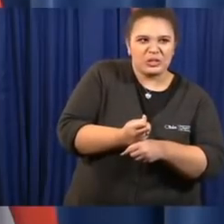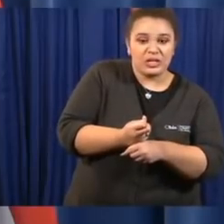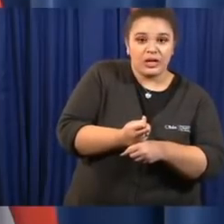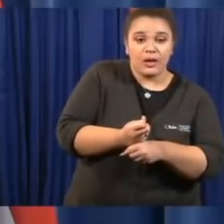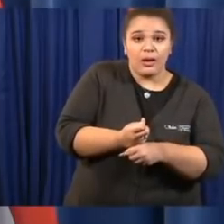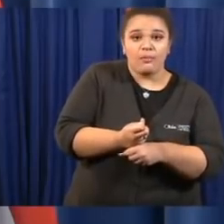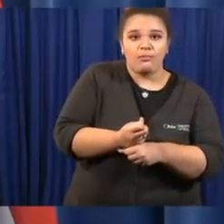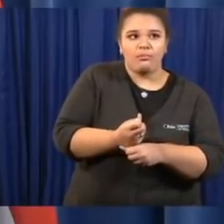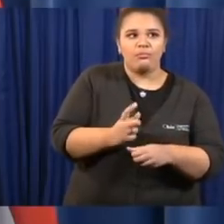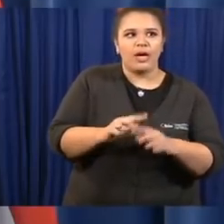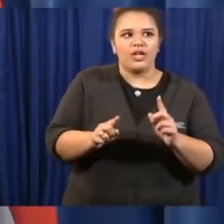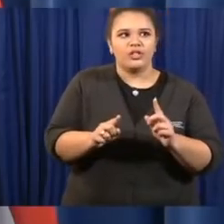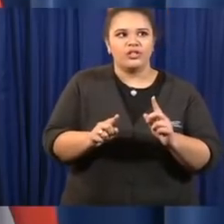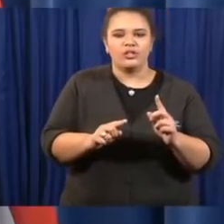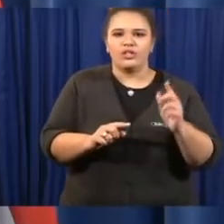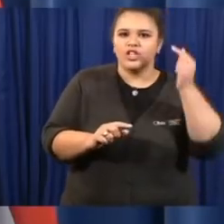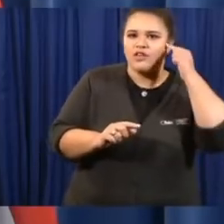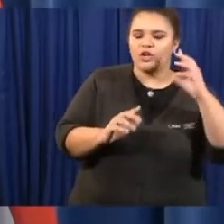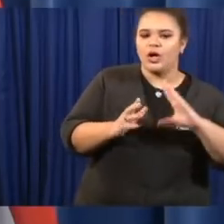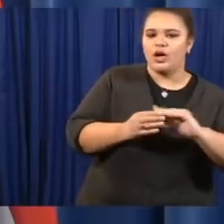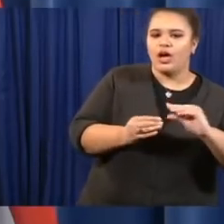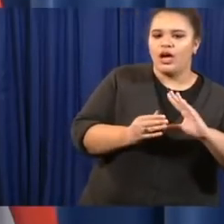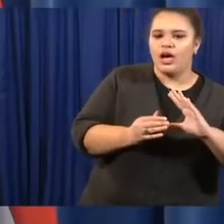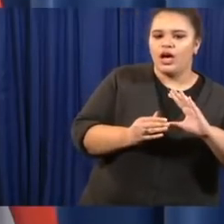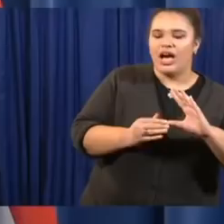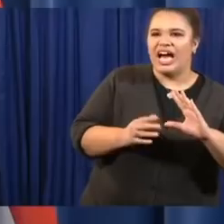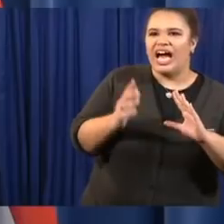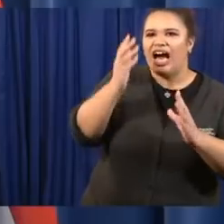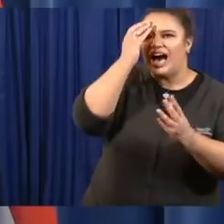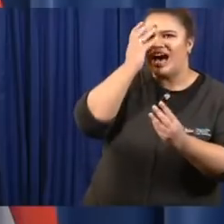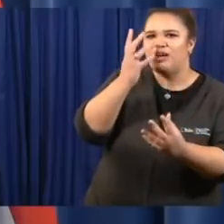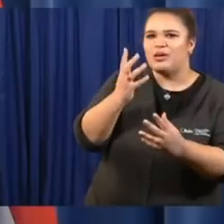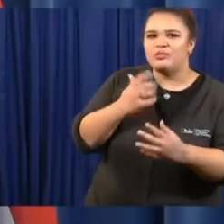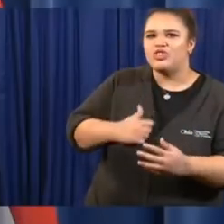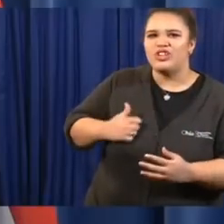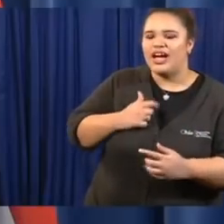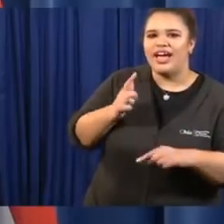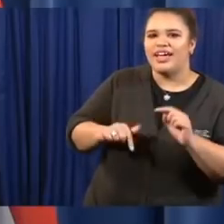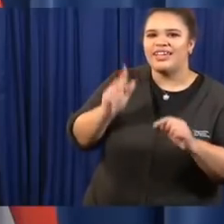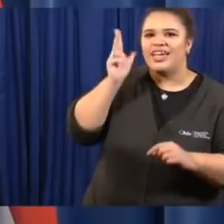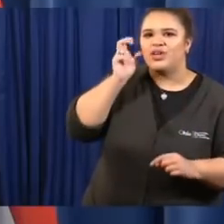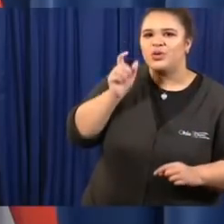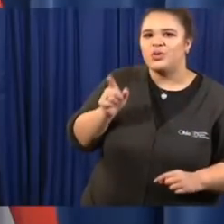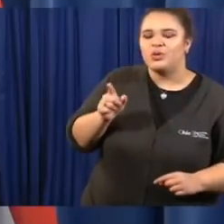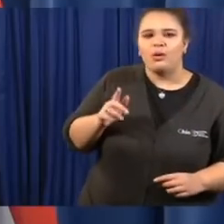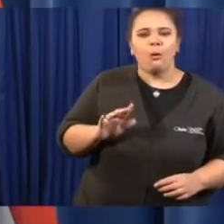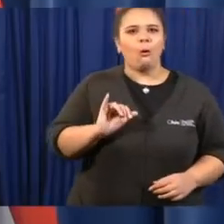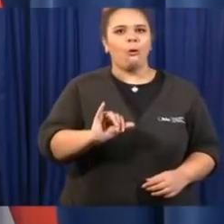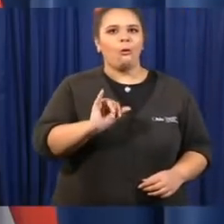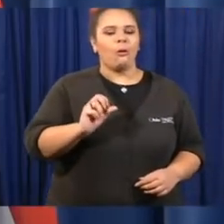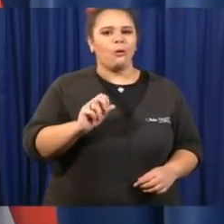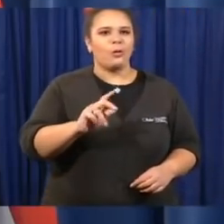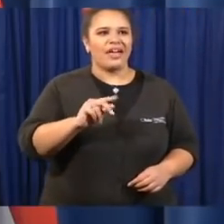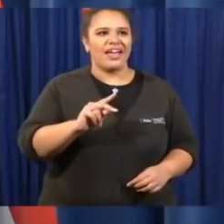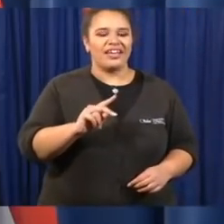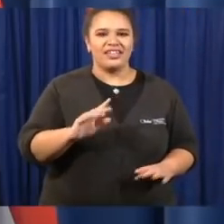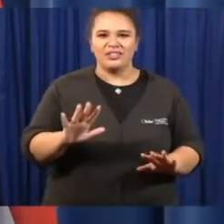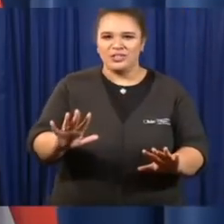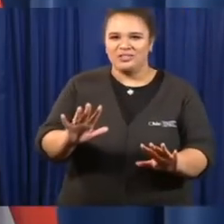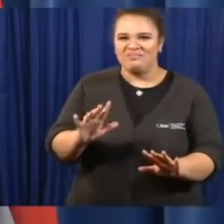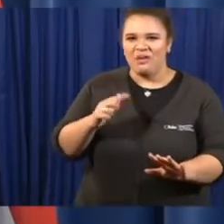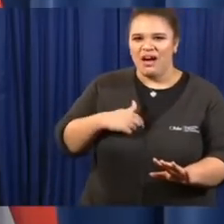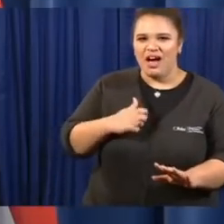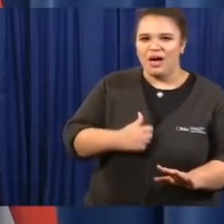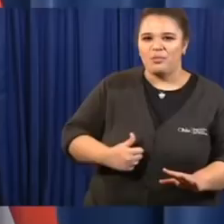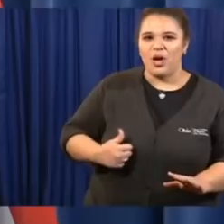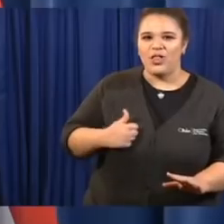community? We've lost the sound. Oh, okay. And so I apologize to